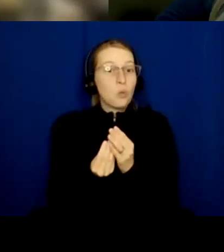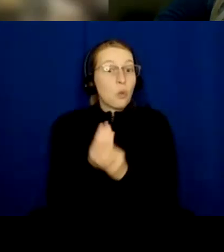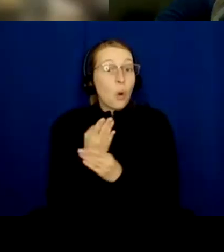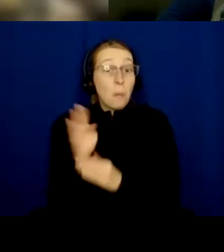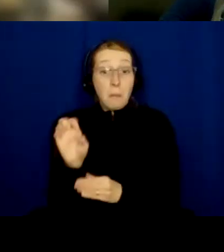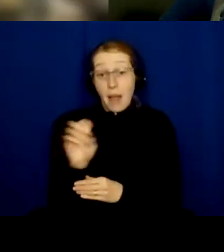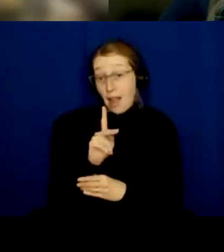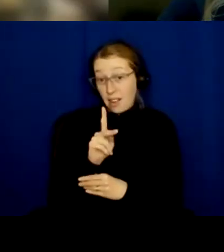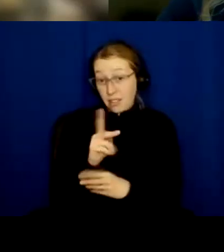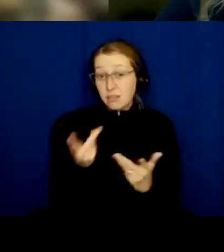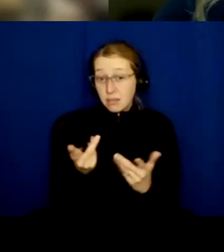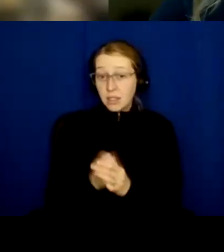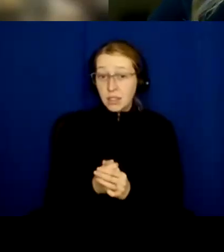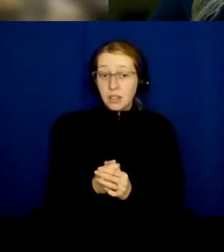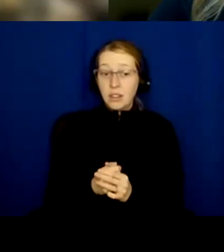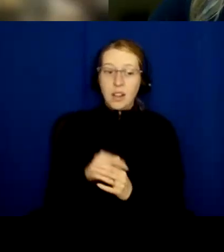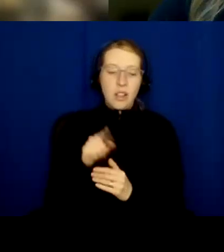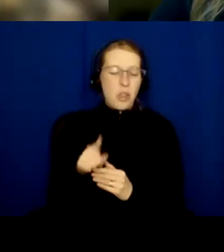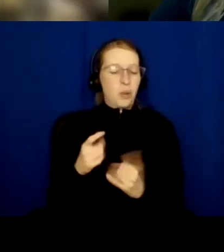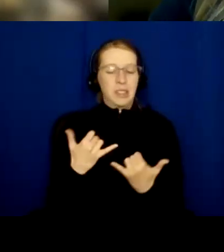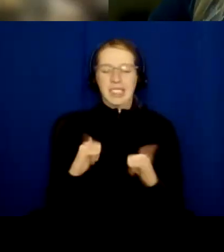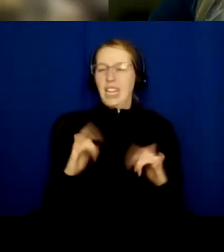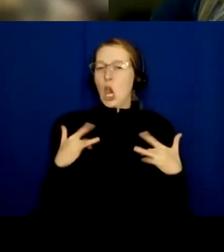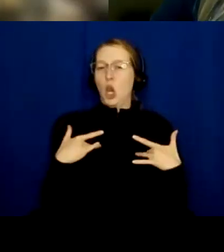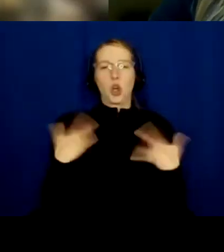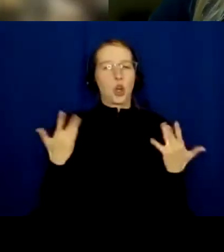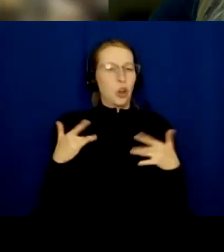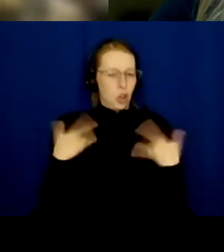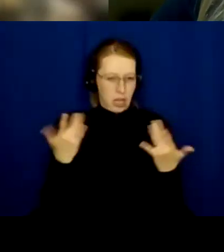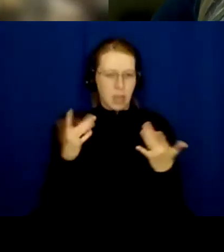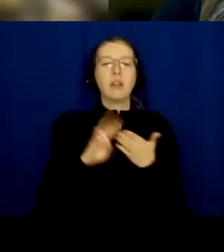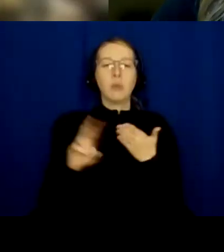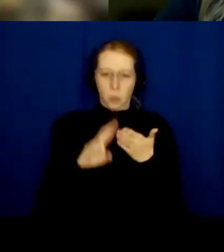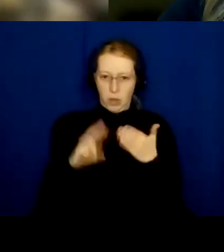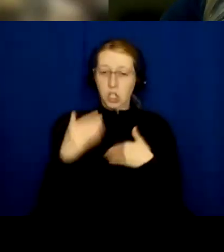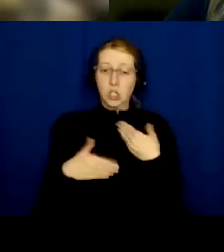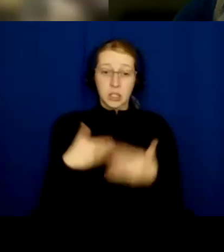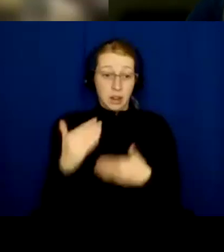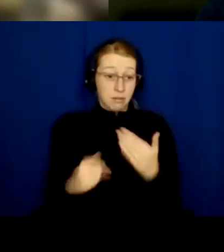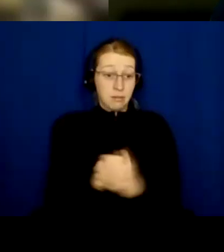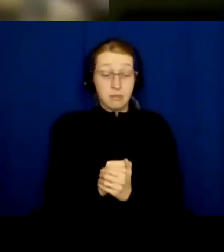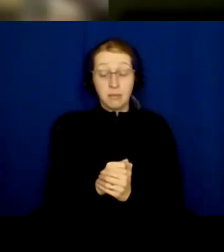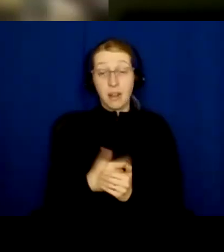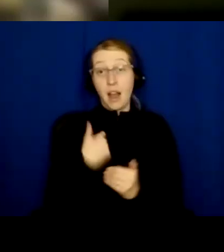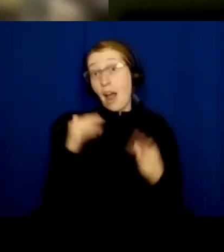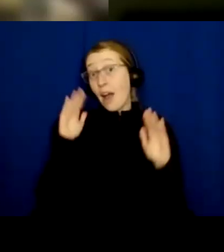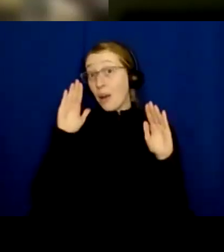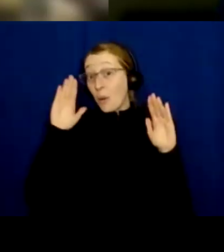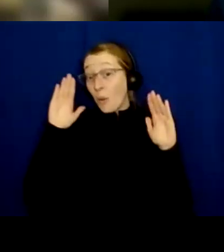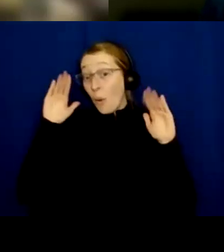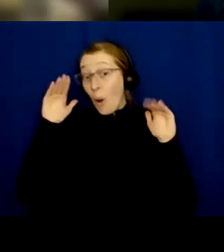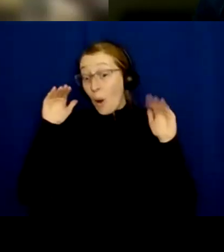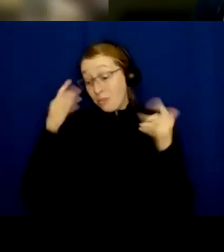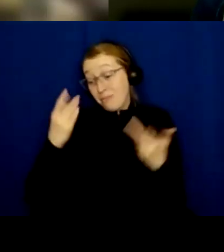You know, that's all in very preliminary trial stages. I hope that we'll see it in